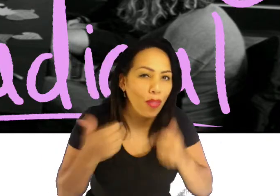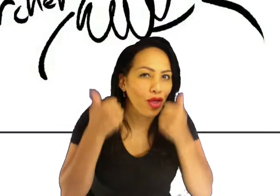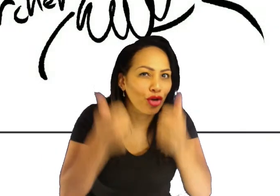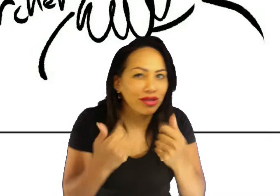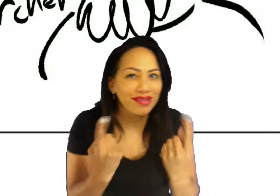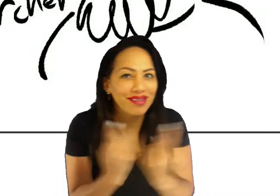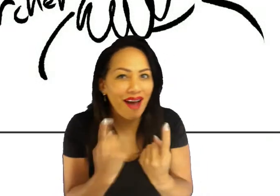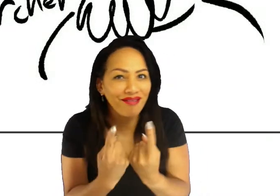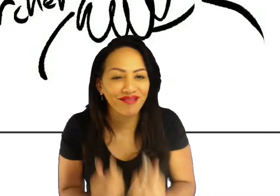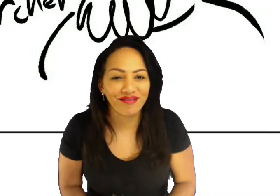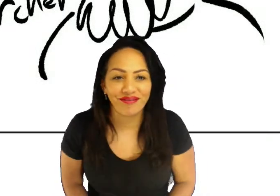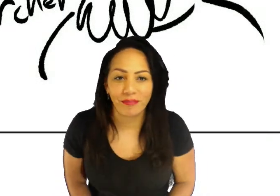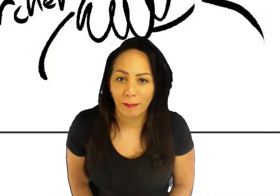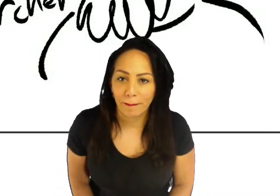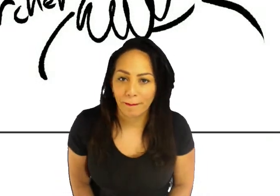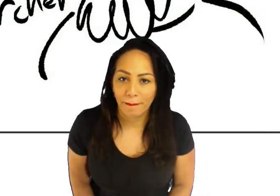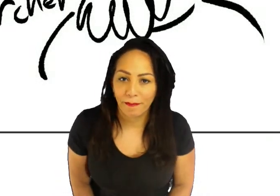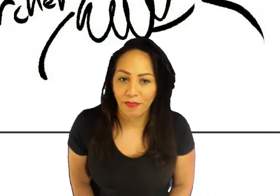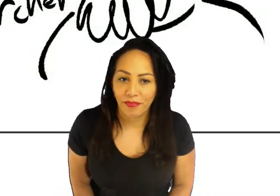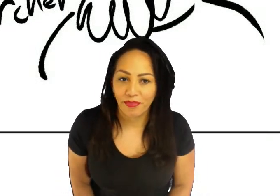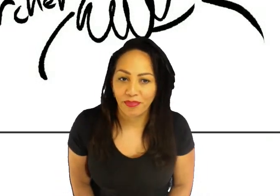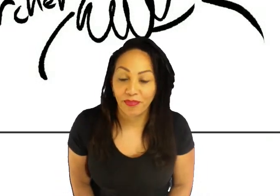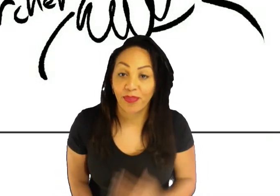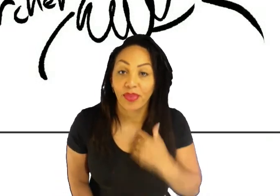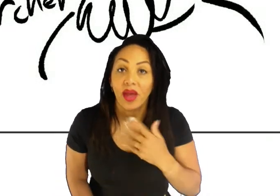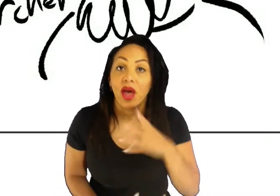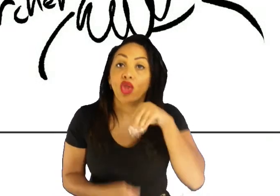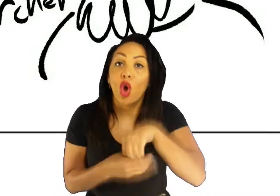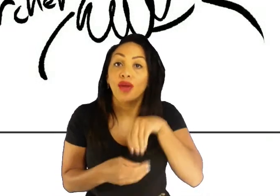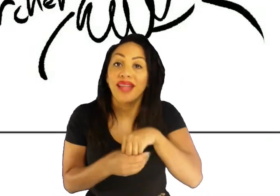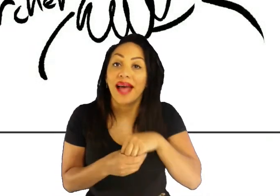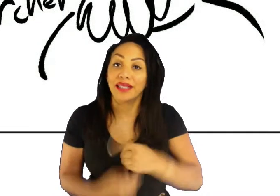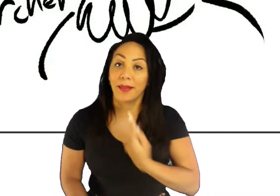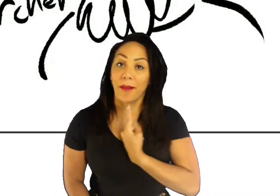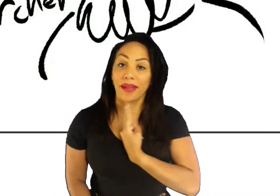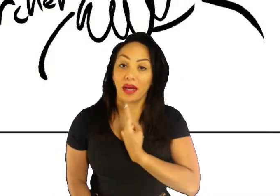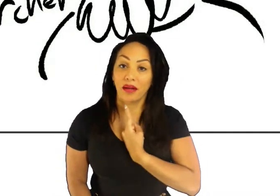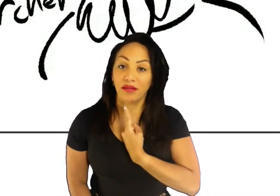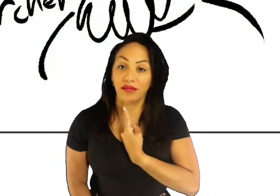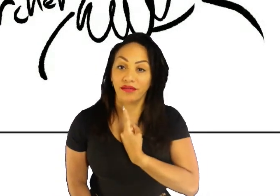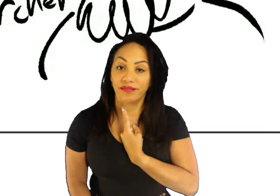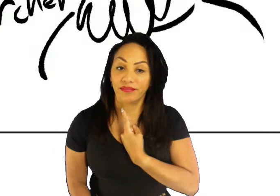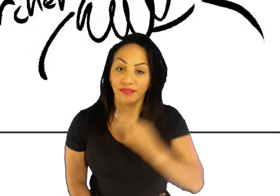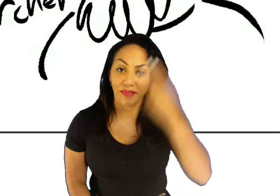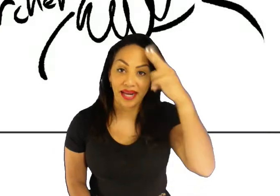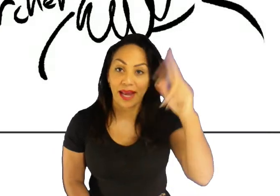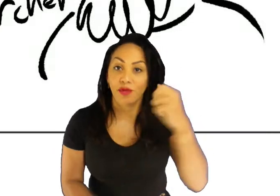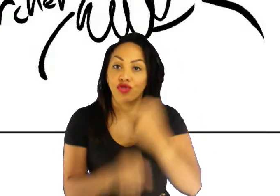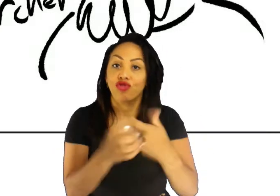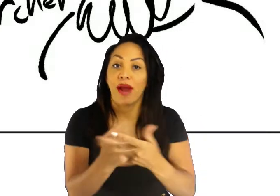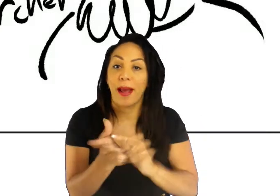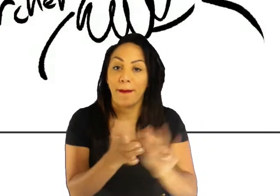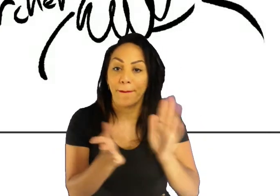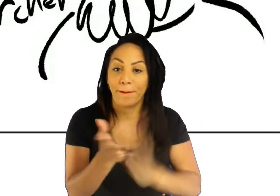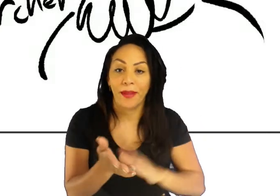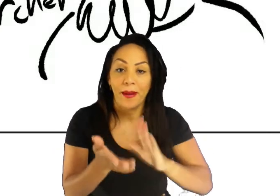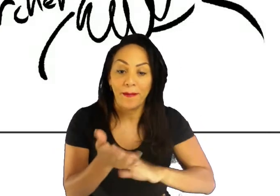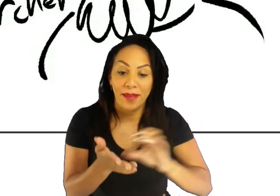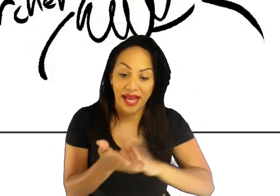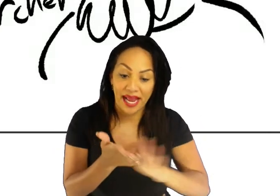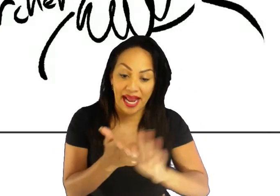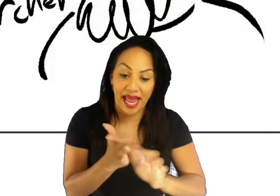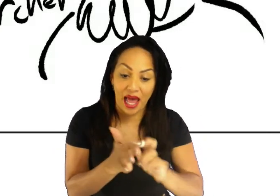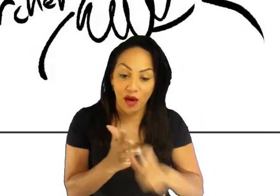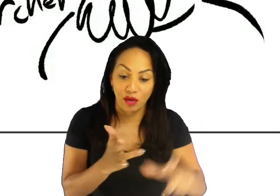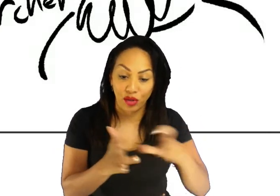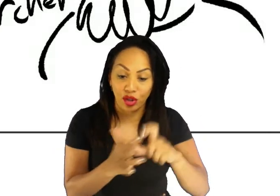Just sort of context on me first. Graham MacLeod Johnson. I'm, in terms of PM Studio,